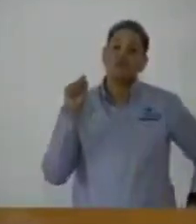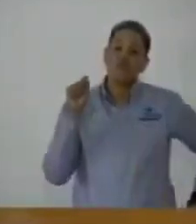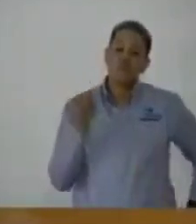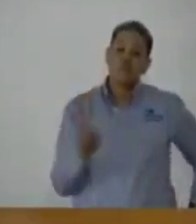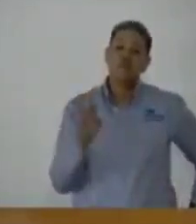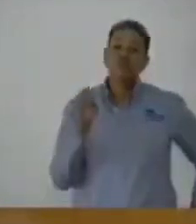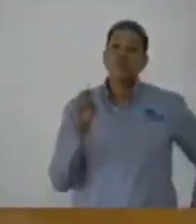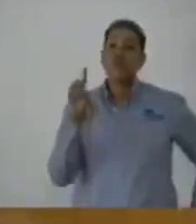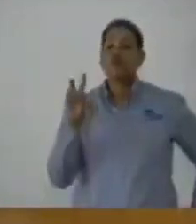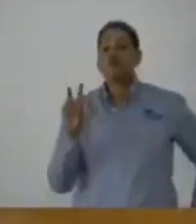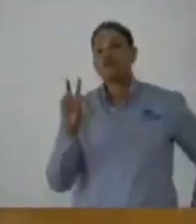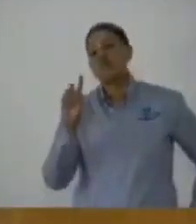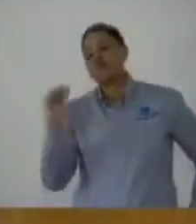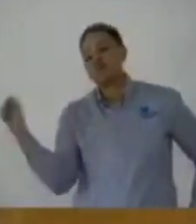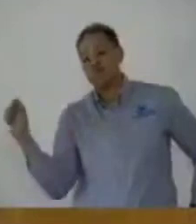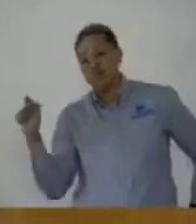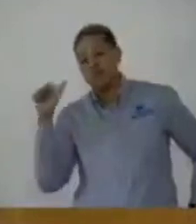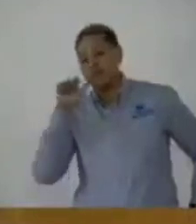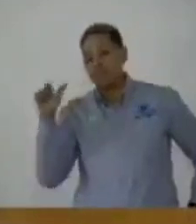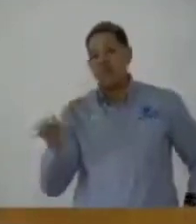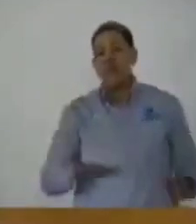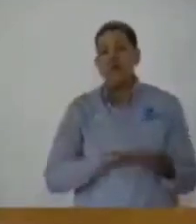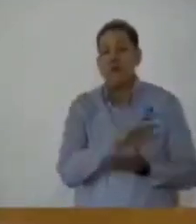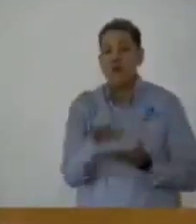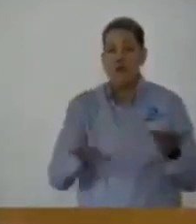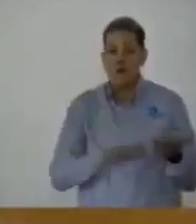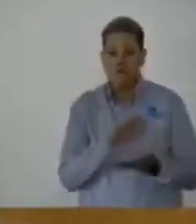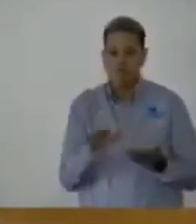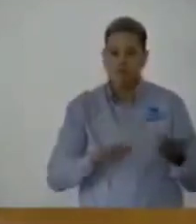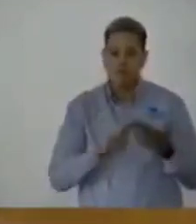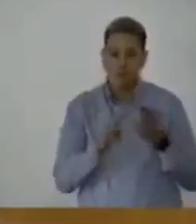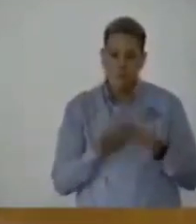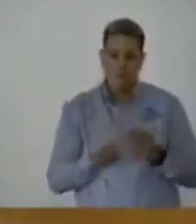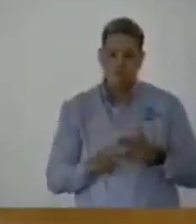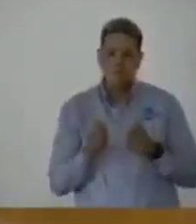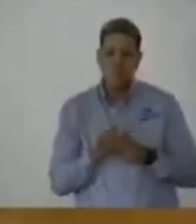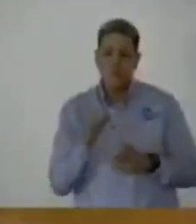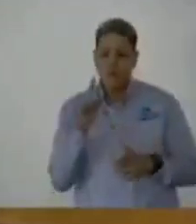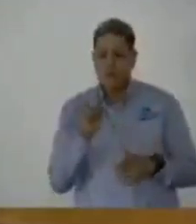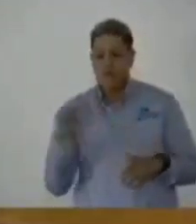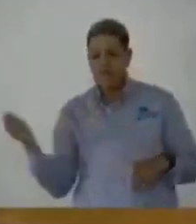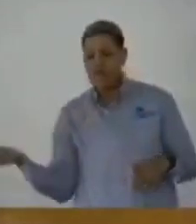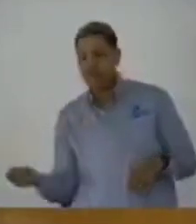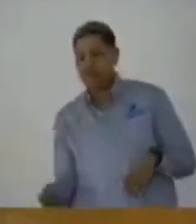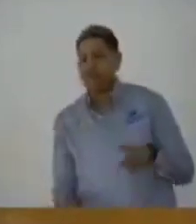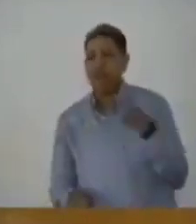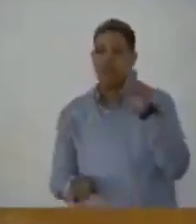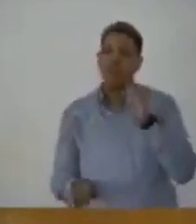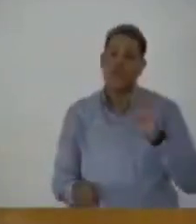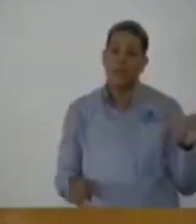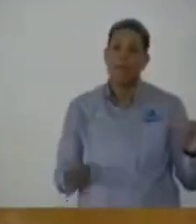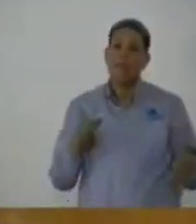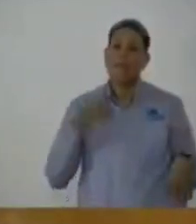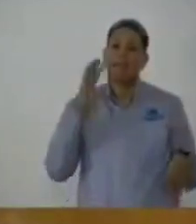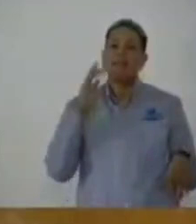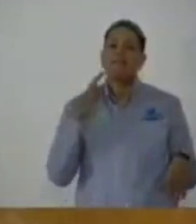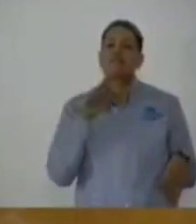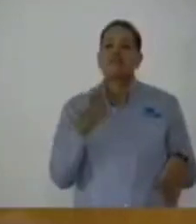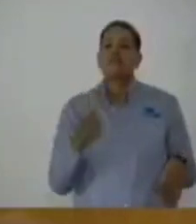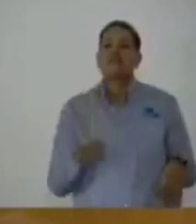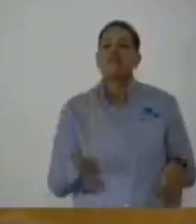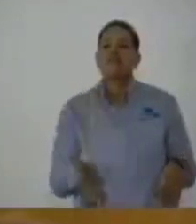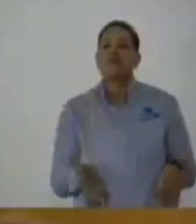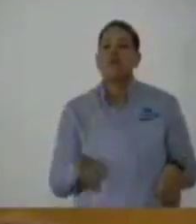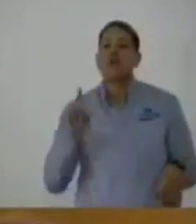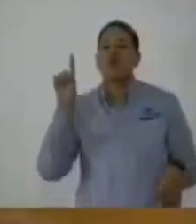$1.0012 trillion, but so as to not confuse these numbers with 1 trillion and then 100 billion, I will stay at the billion.